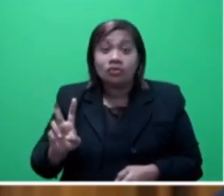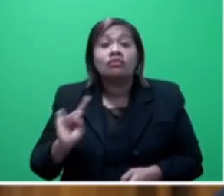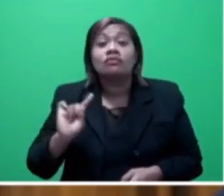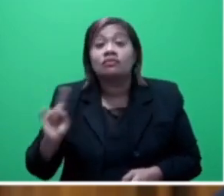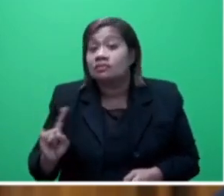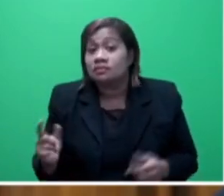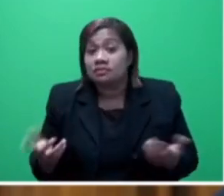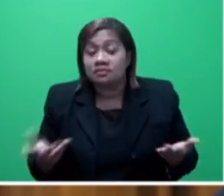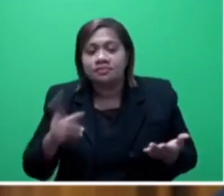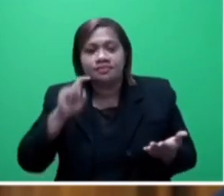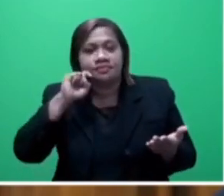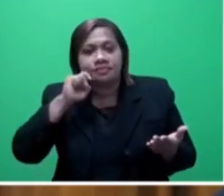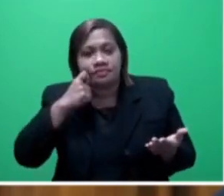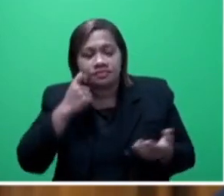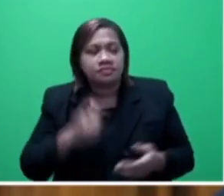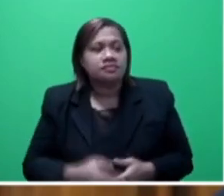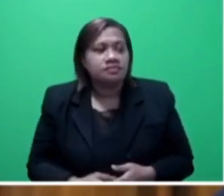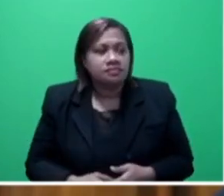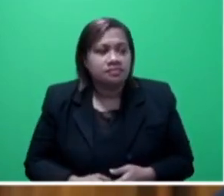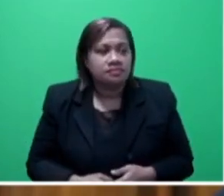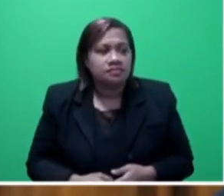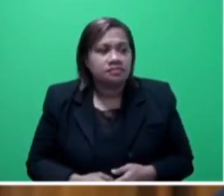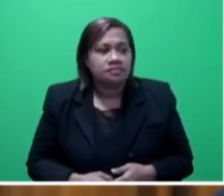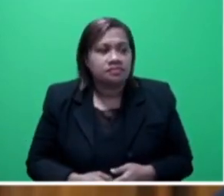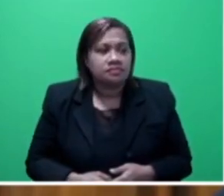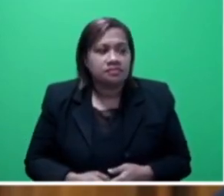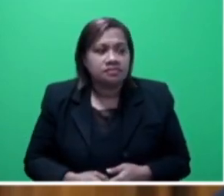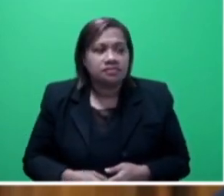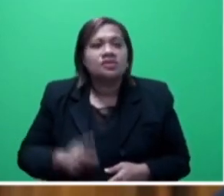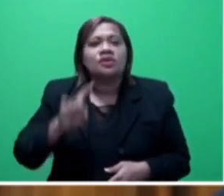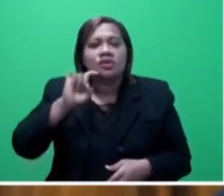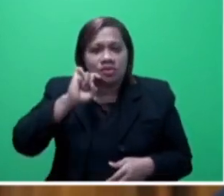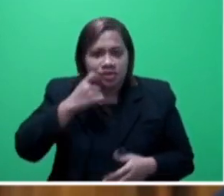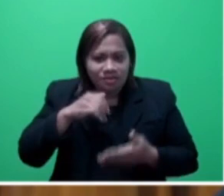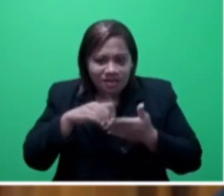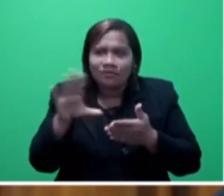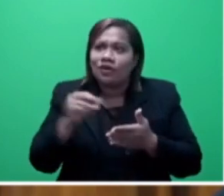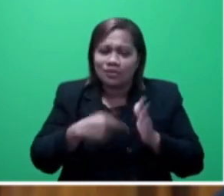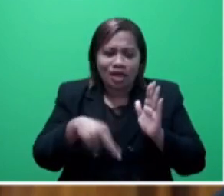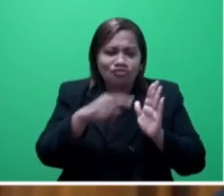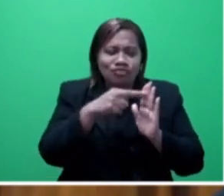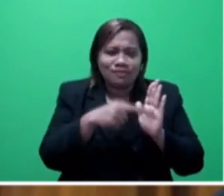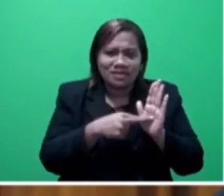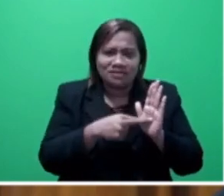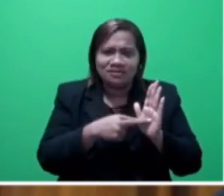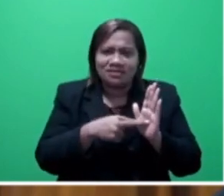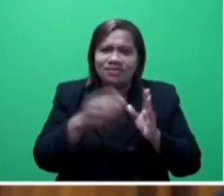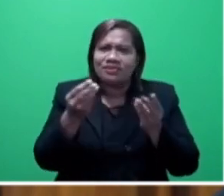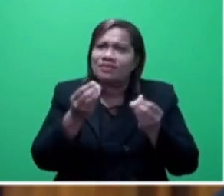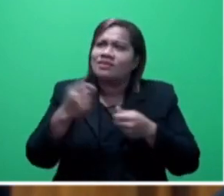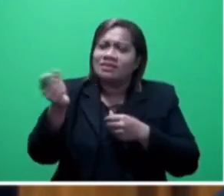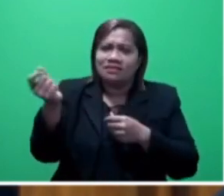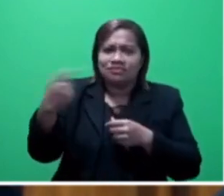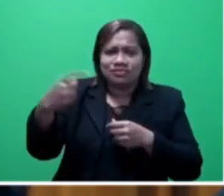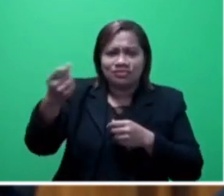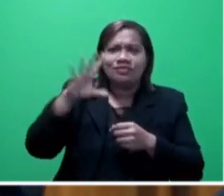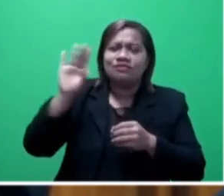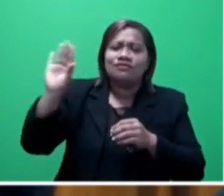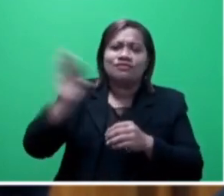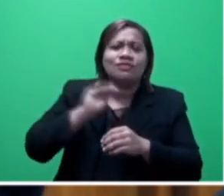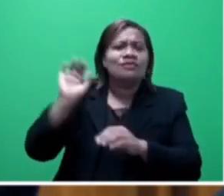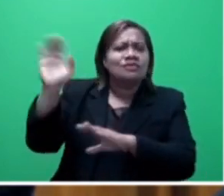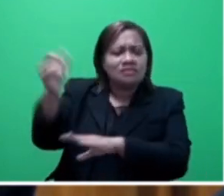be fueled by these remittances as well. So, Mr. Speaker, the point that I